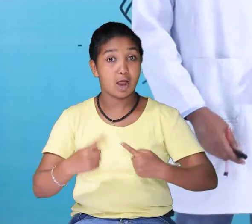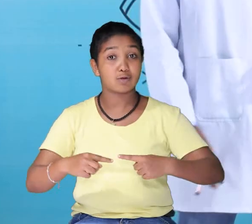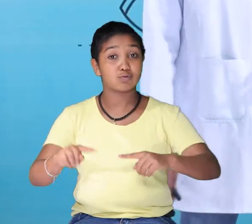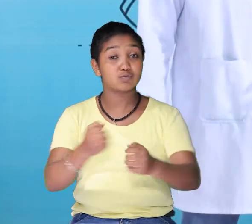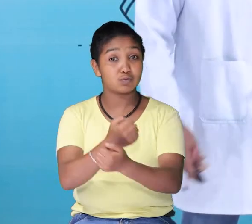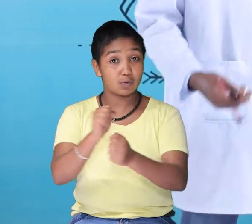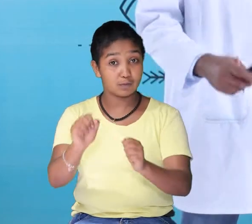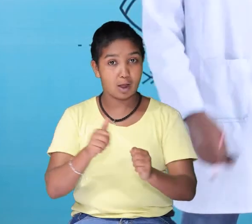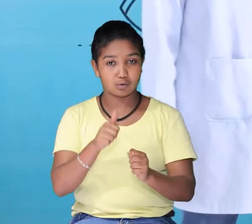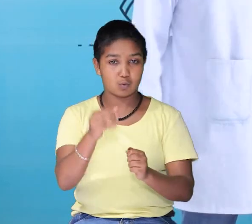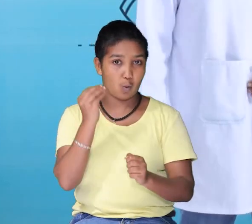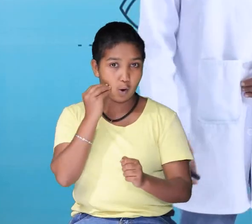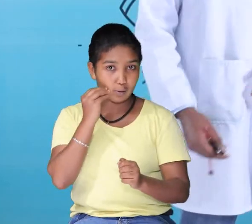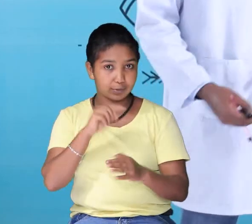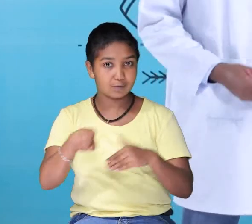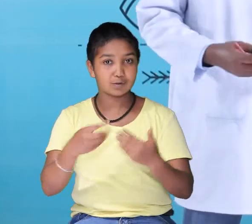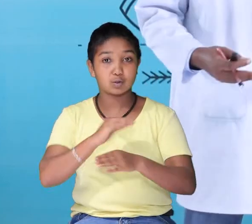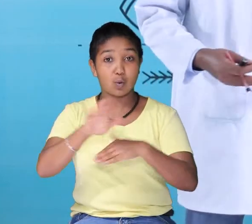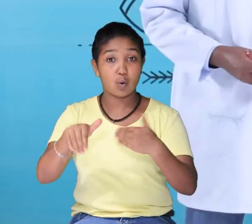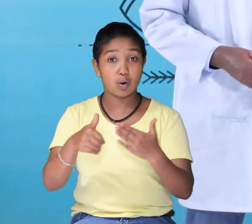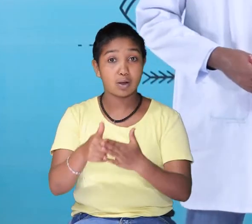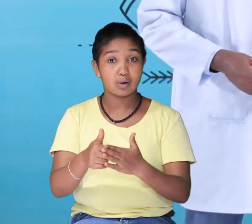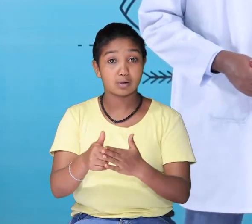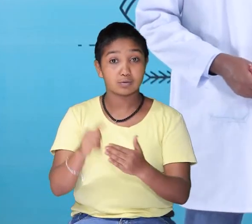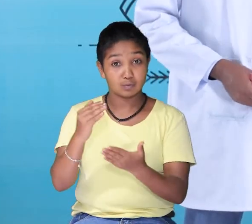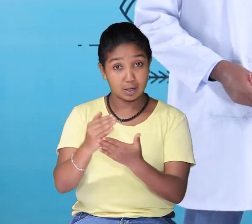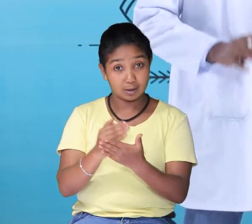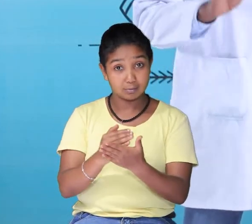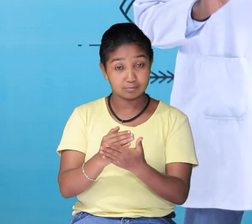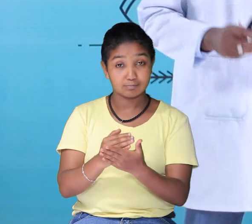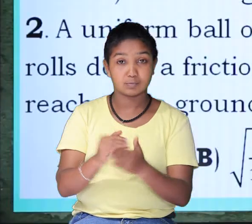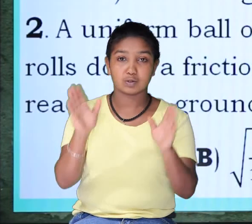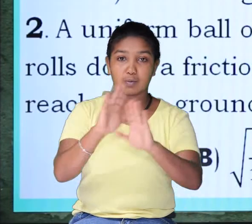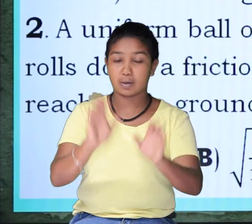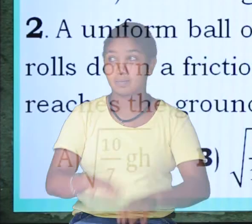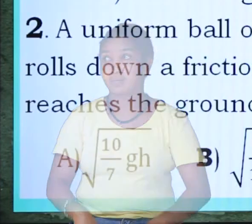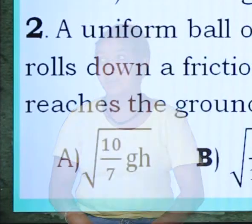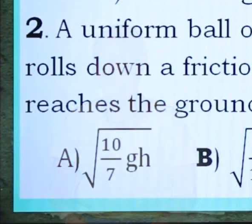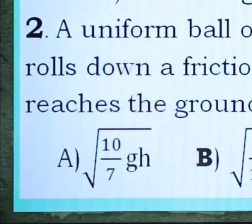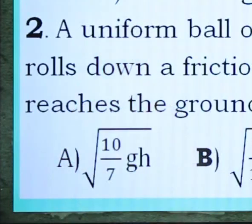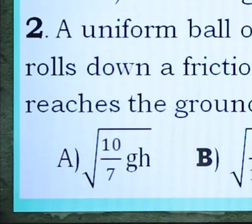solve it at your home. Therefore, this is all I've got for today. So see you.